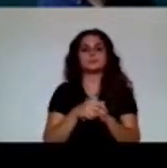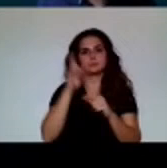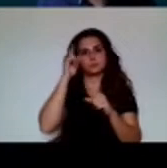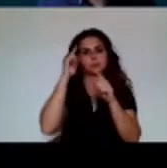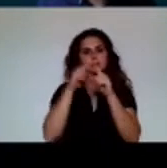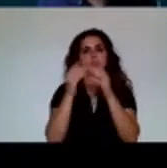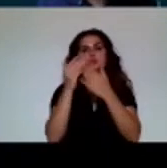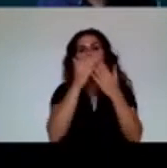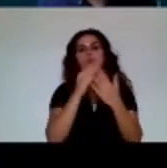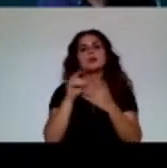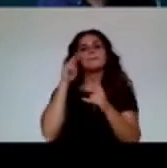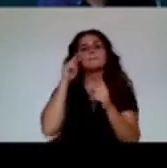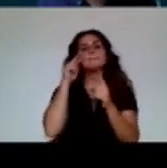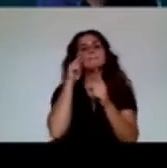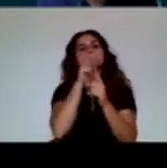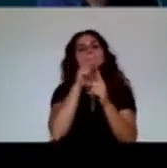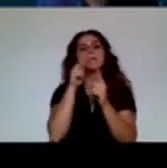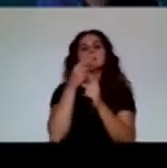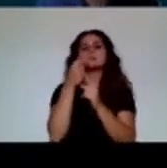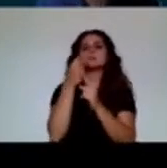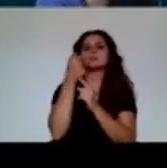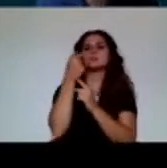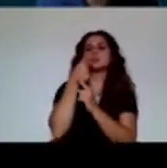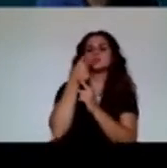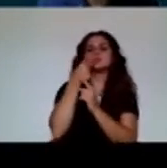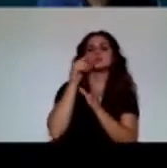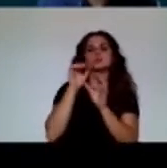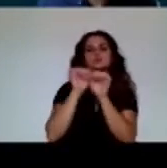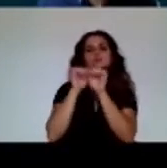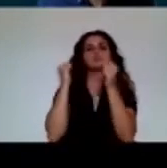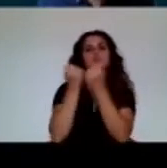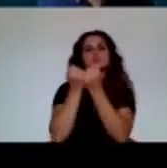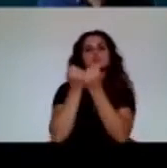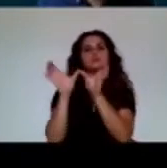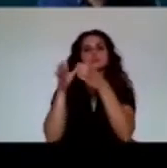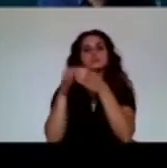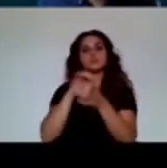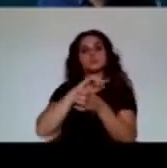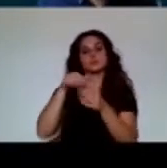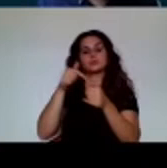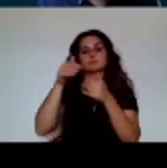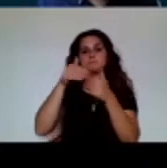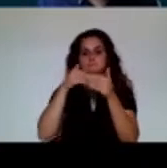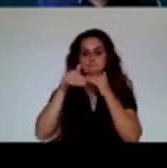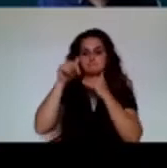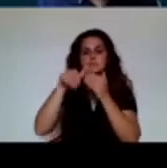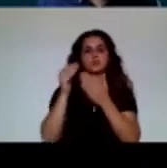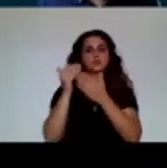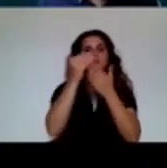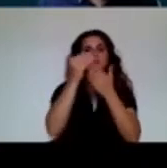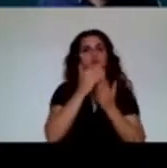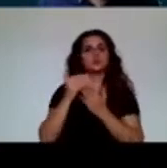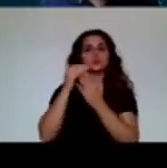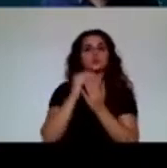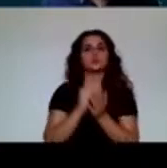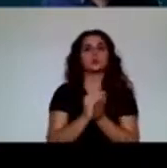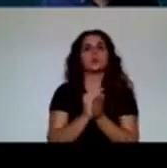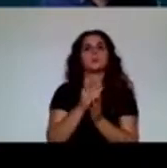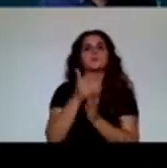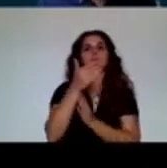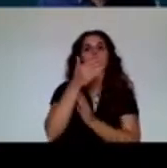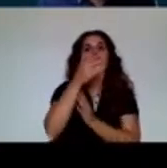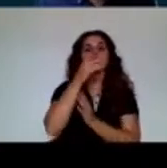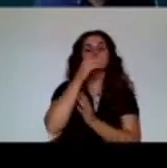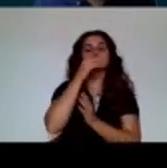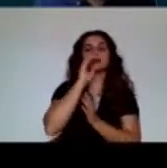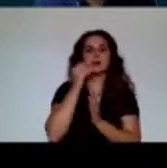children's perceptions of social status. So we conducted this study with white Portuguese children,